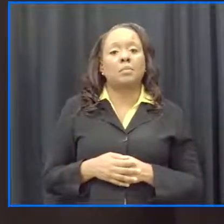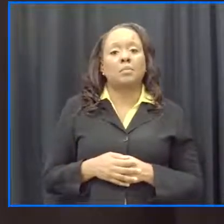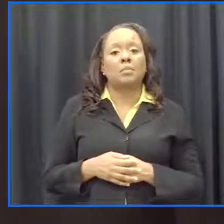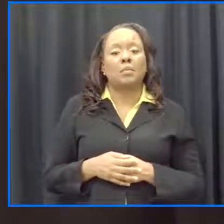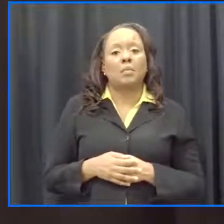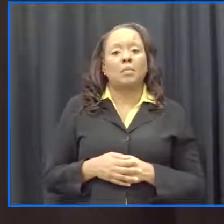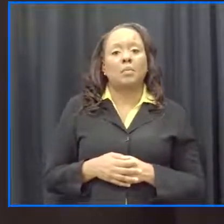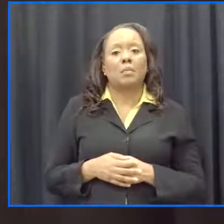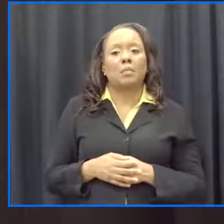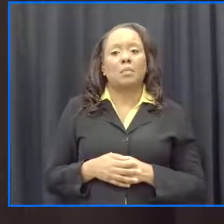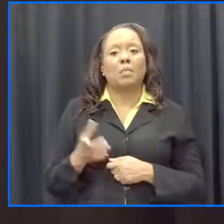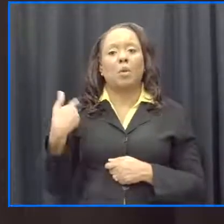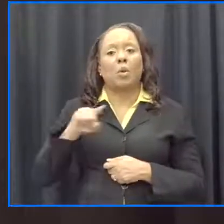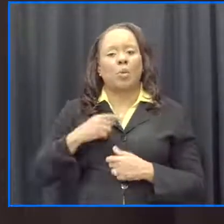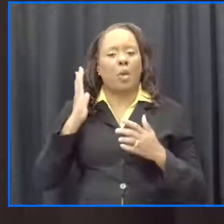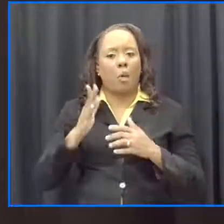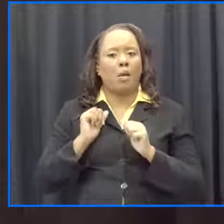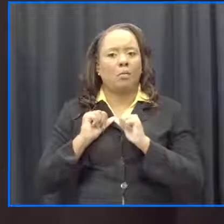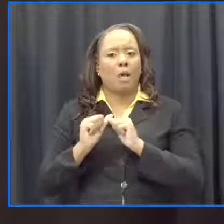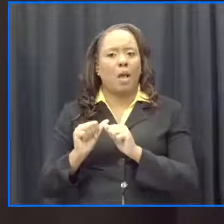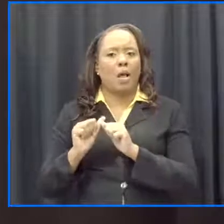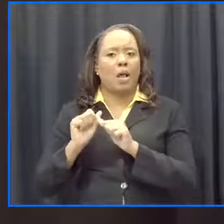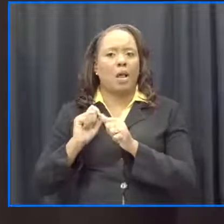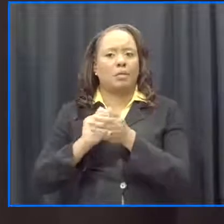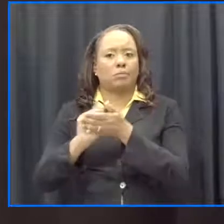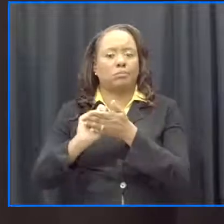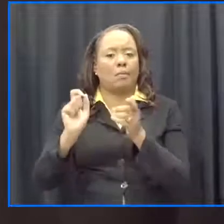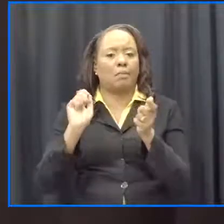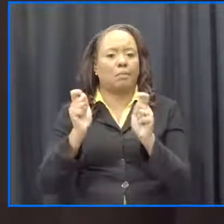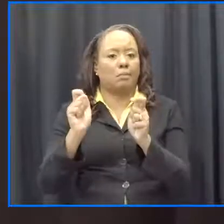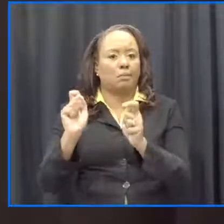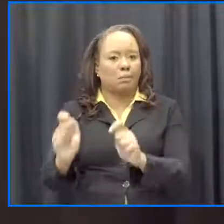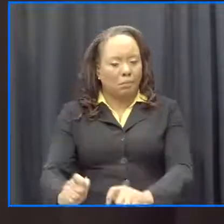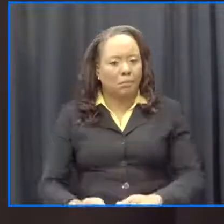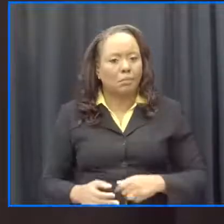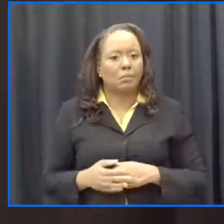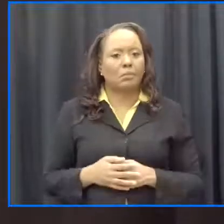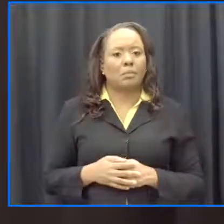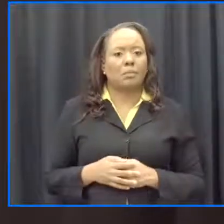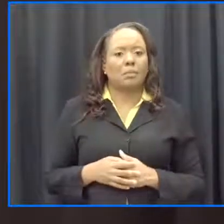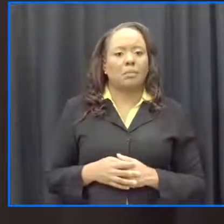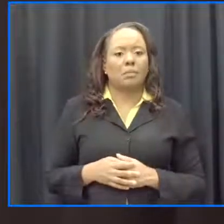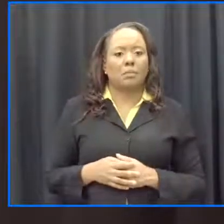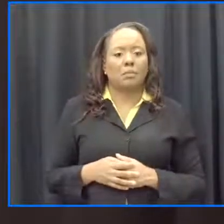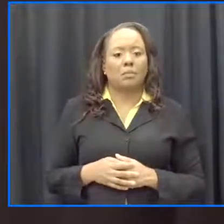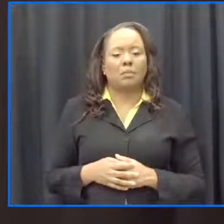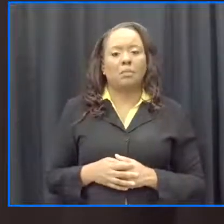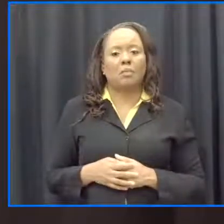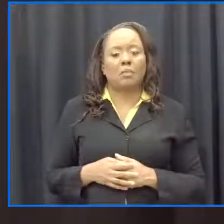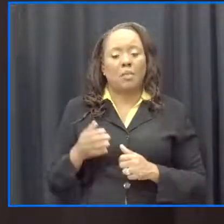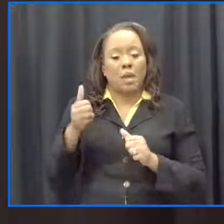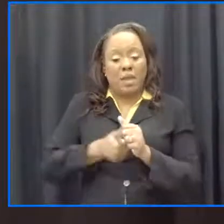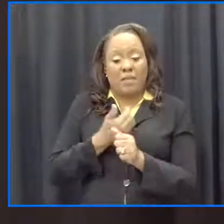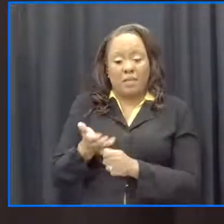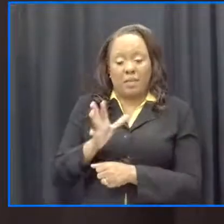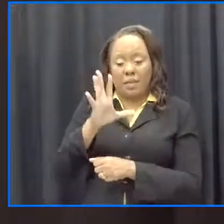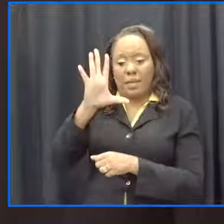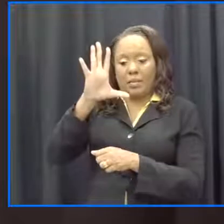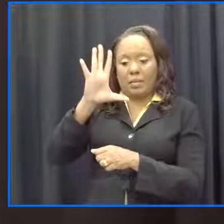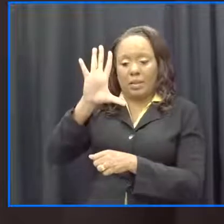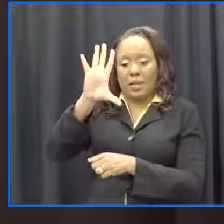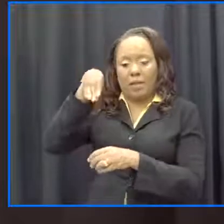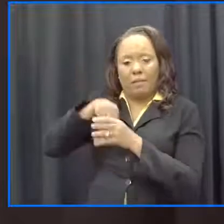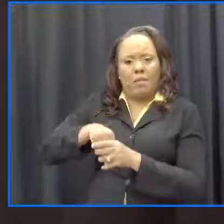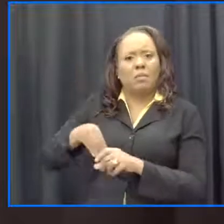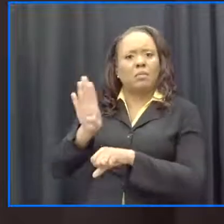decisions. We also have many constitutions across the world from which we can draw to extract those things that are